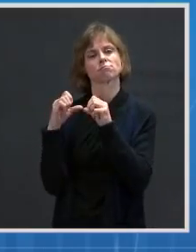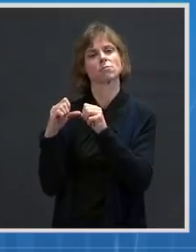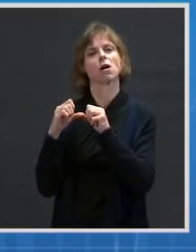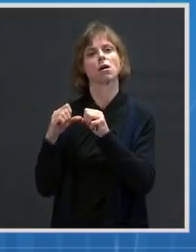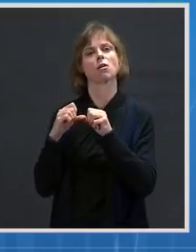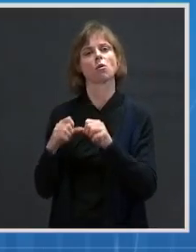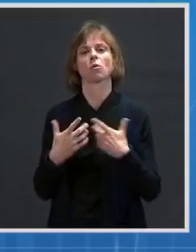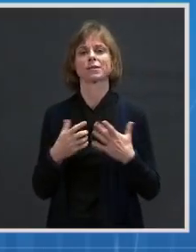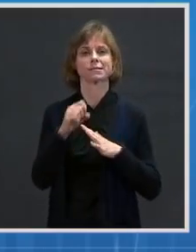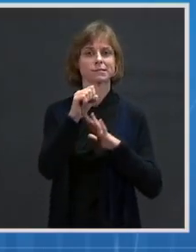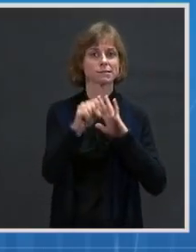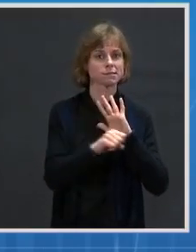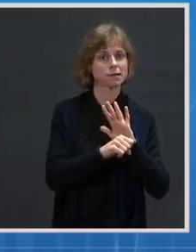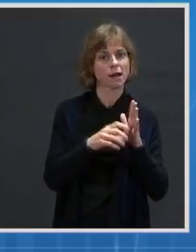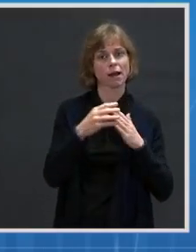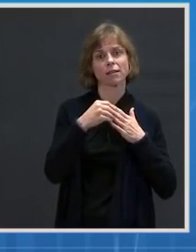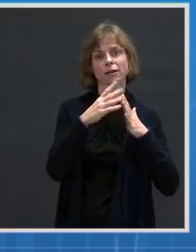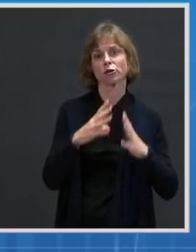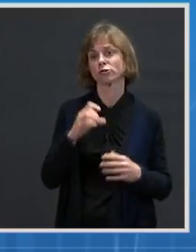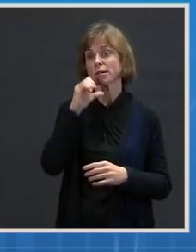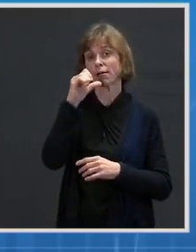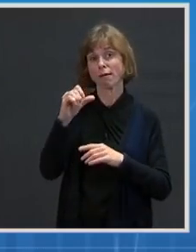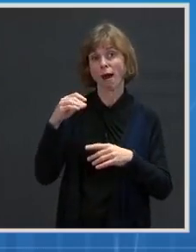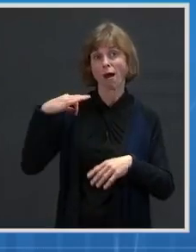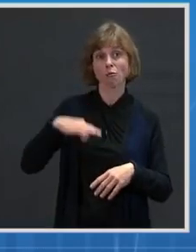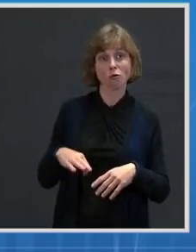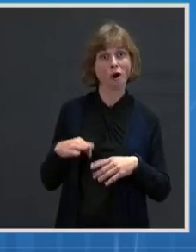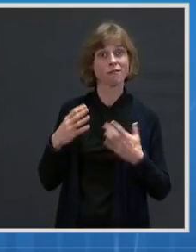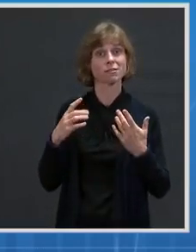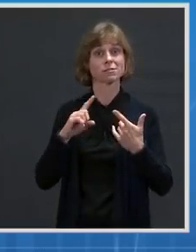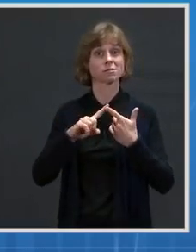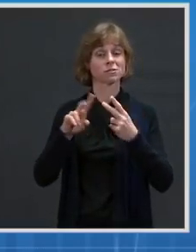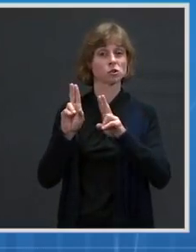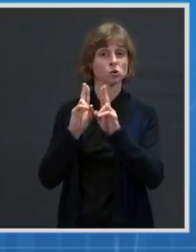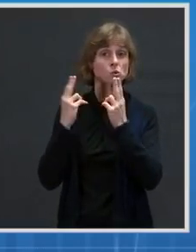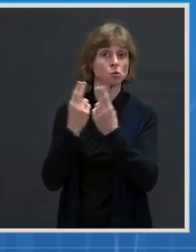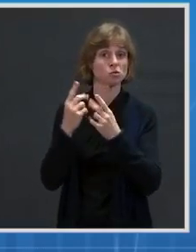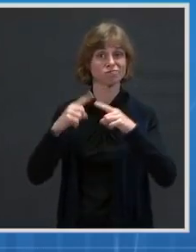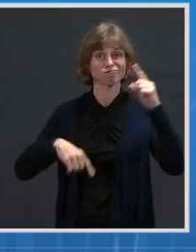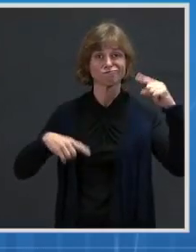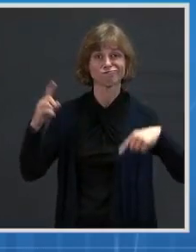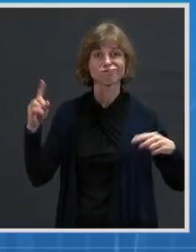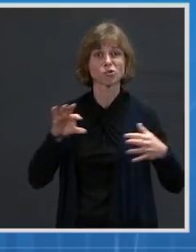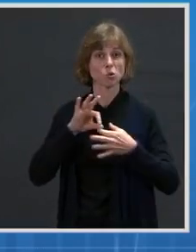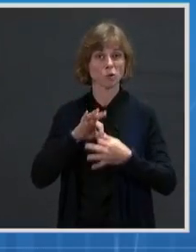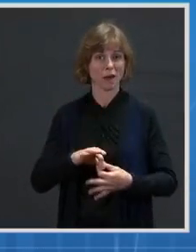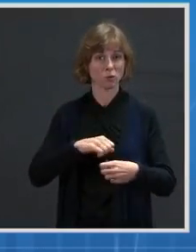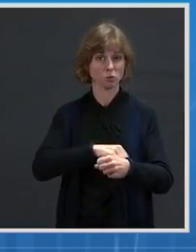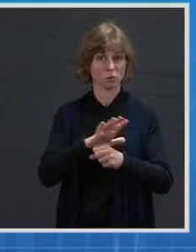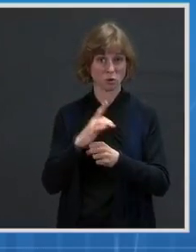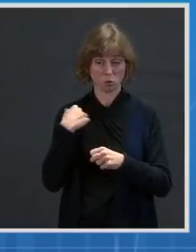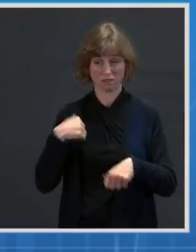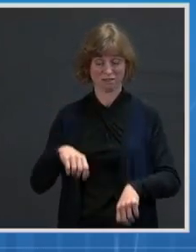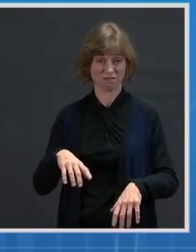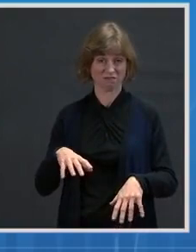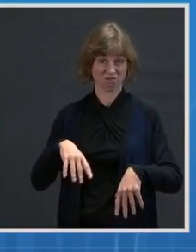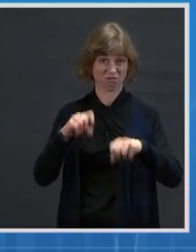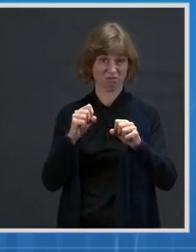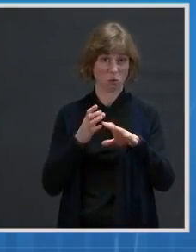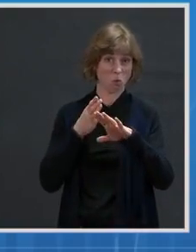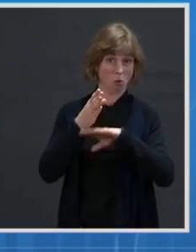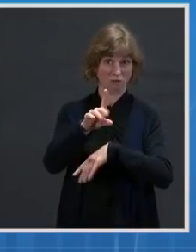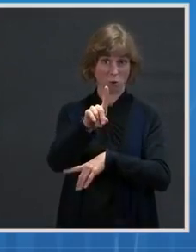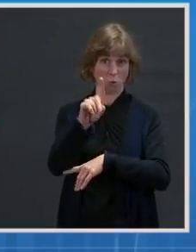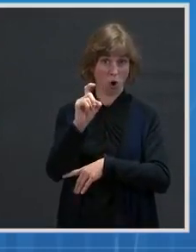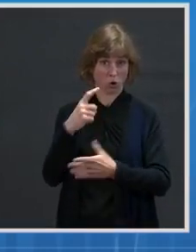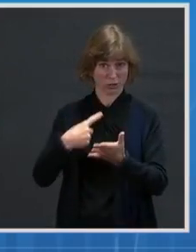nonprofits, businesses, and unions about the pandemic. We've held more than 100 one-on-one discussions with these groups and